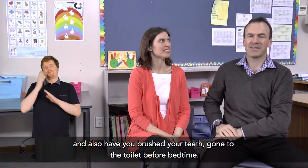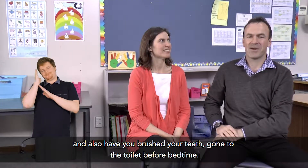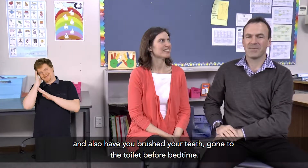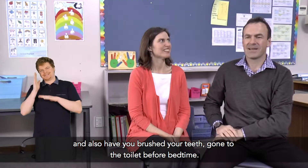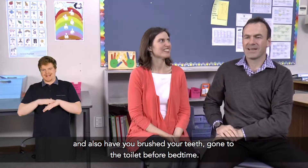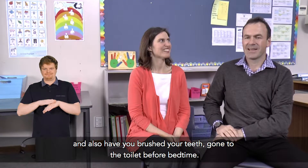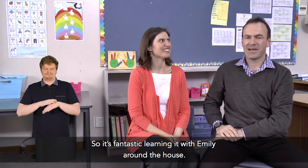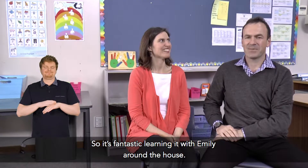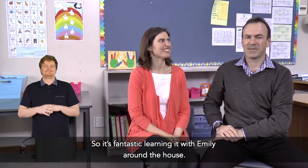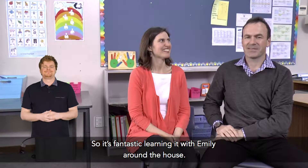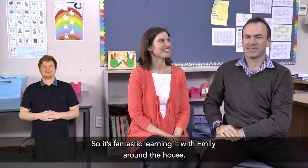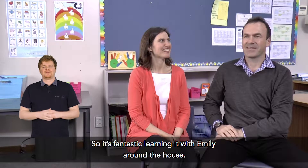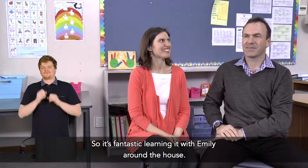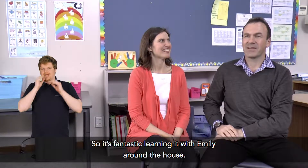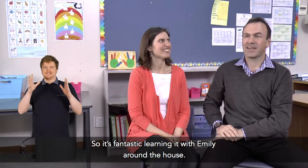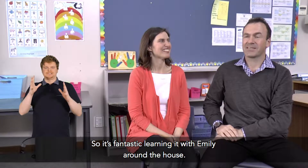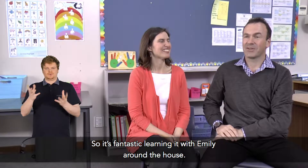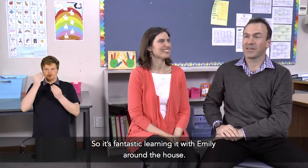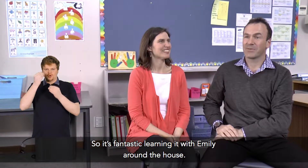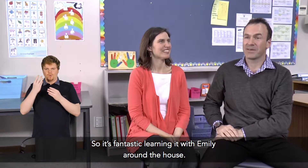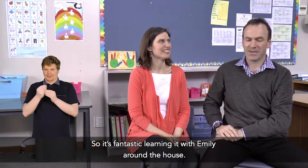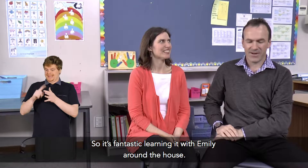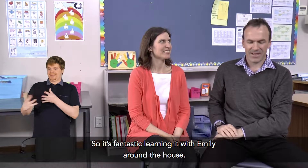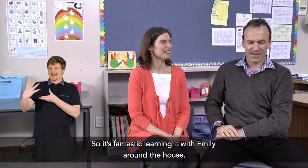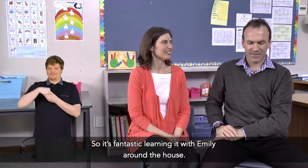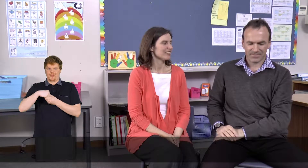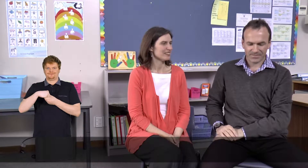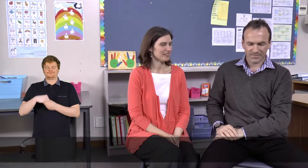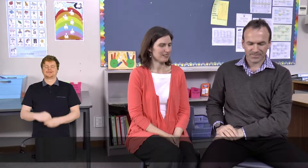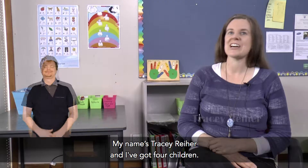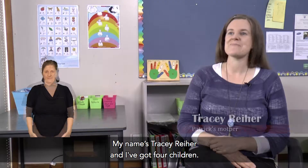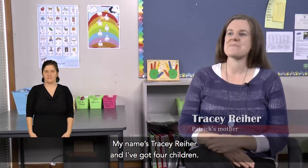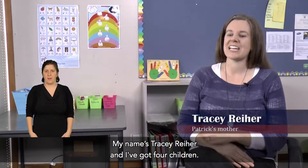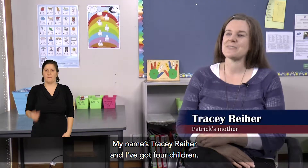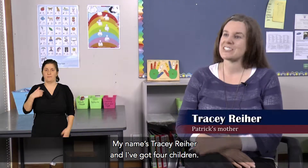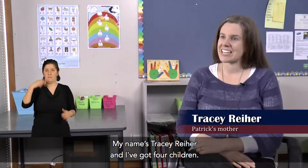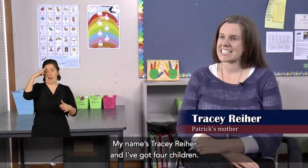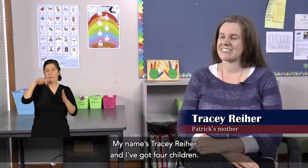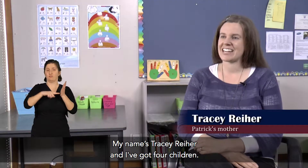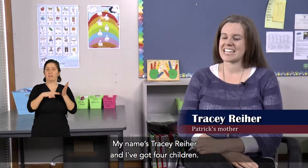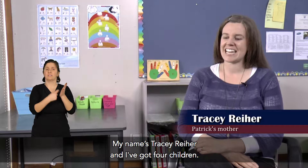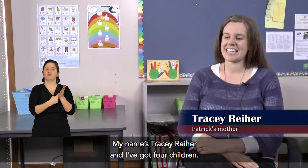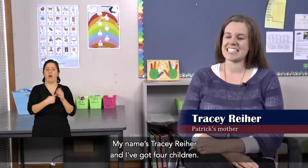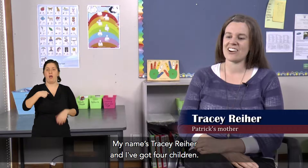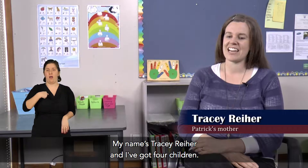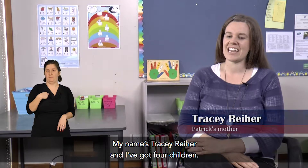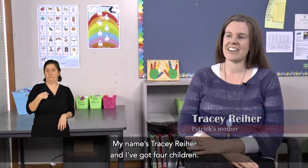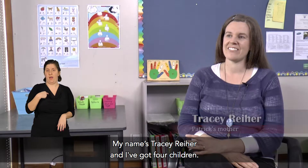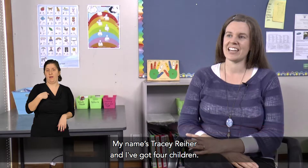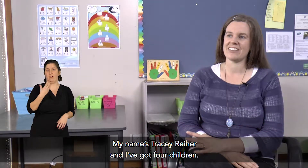before bedtime. So it's just, it's fantastic learning it with Emily around the house. My name's Tracy Ryer,